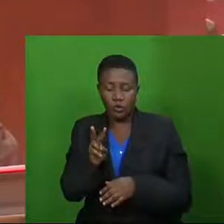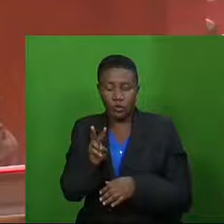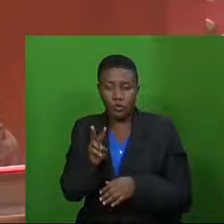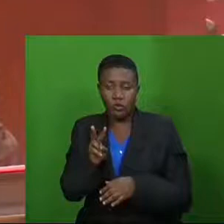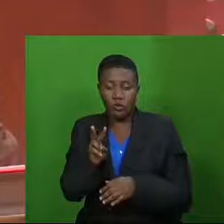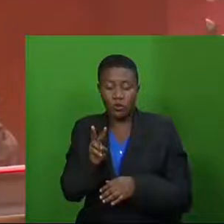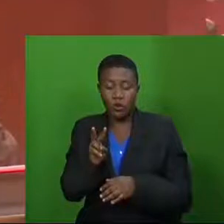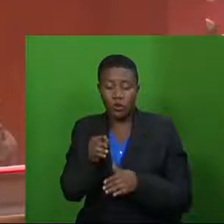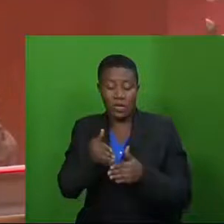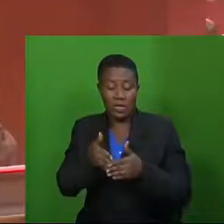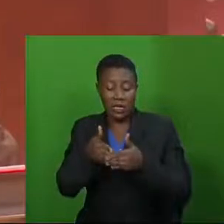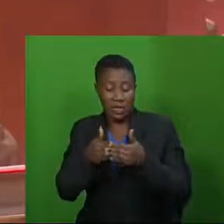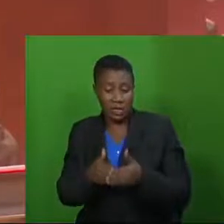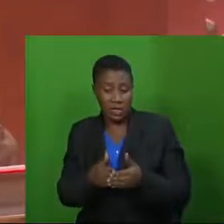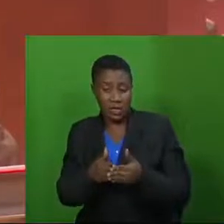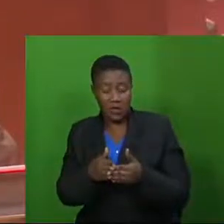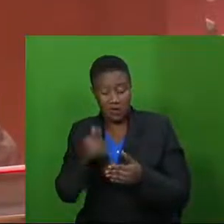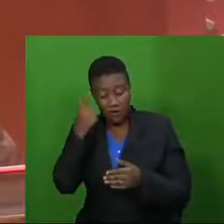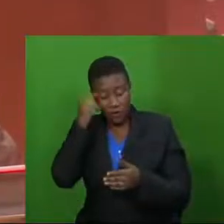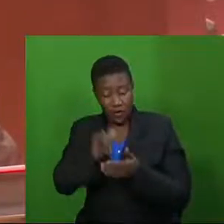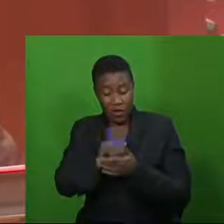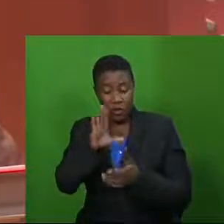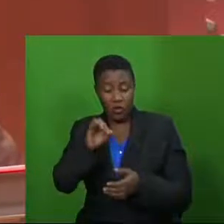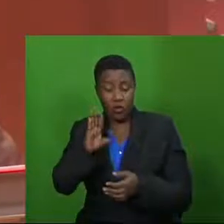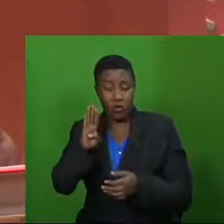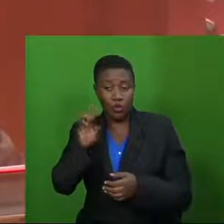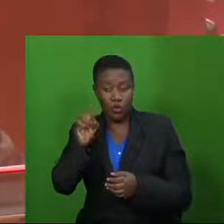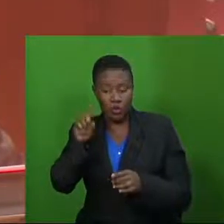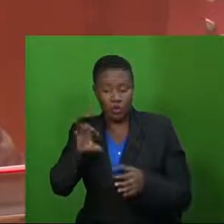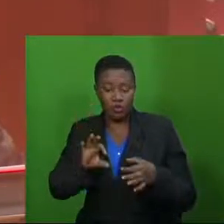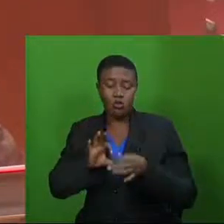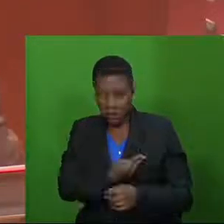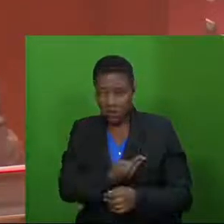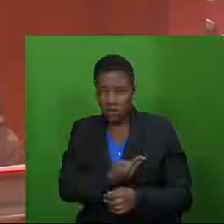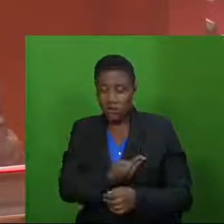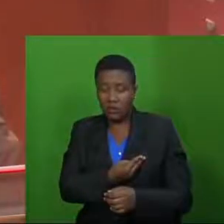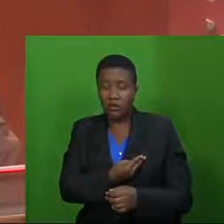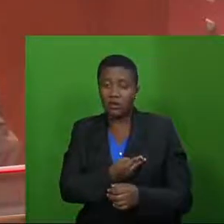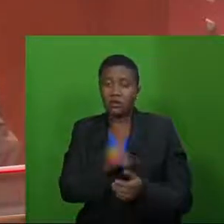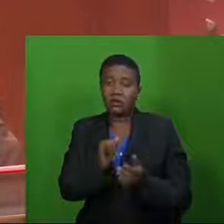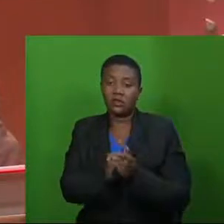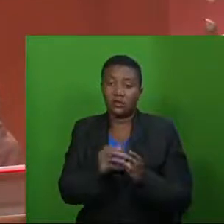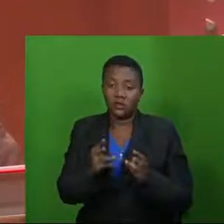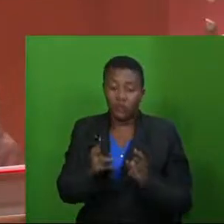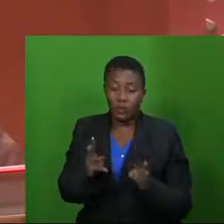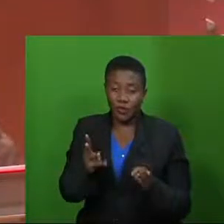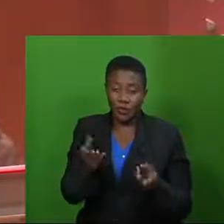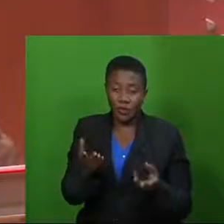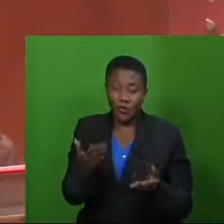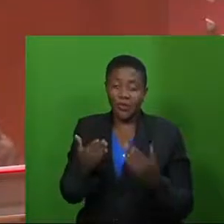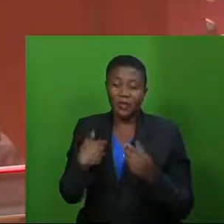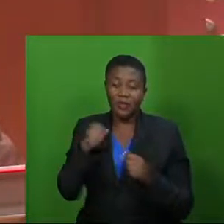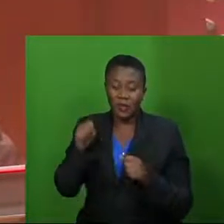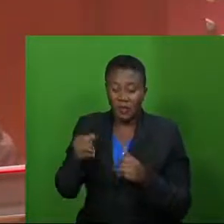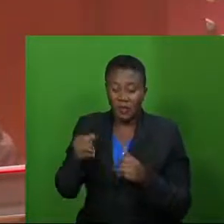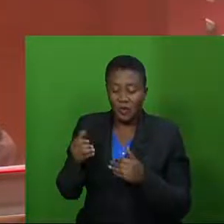person will have to be with us in the committee of the whole and not in plenary. Perhaps we may have to bring it a bit forward.